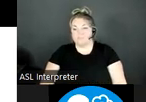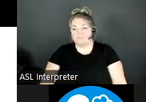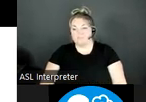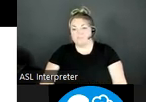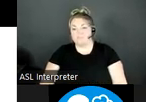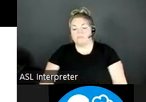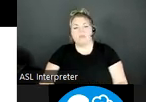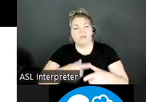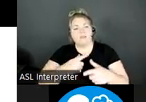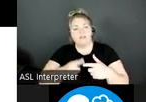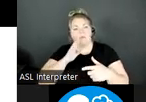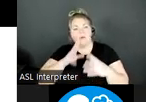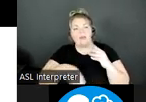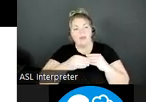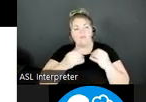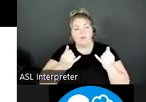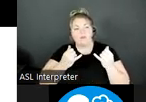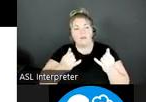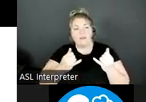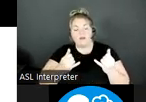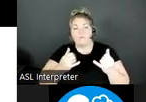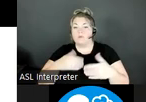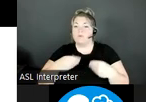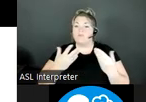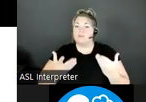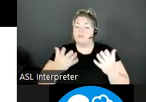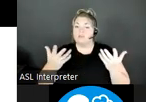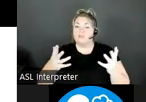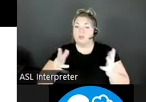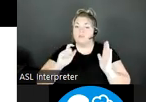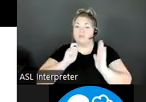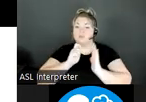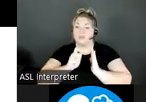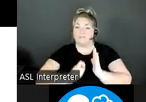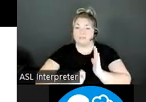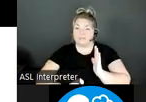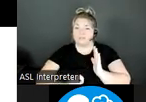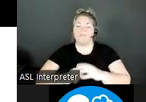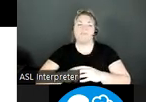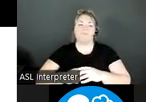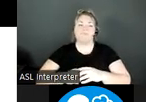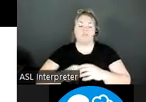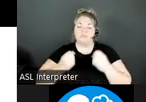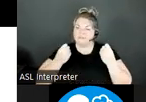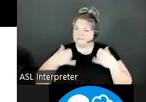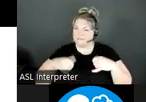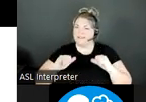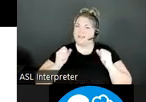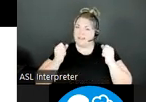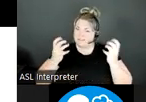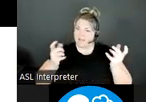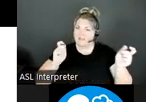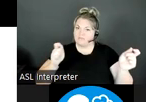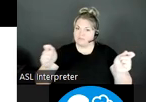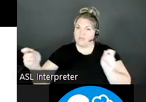And then I'll add right now where we're at is the provisions have been drafted. There's still a lot to change